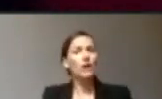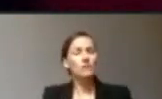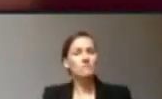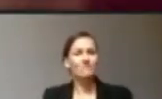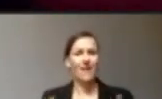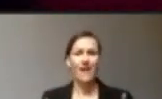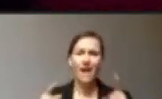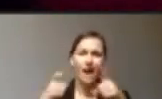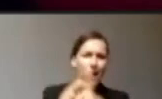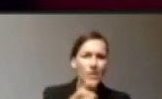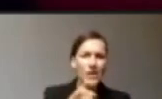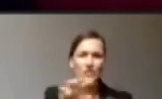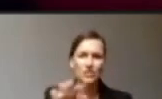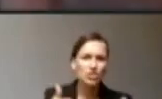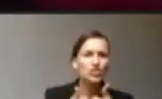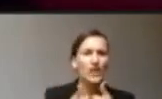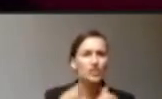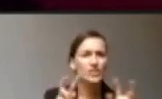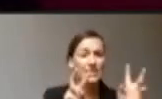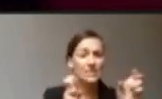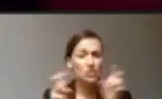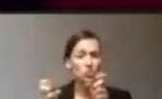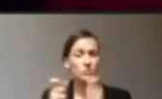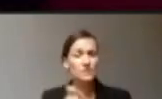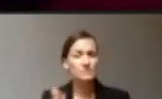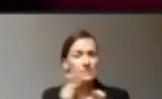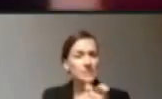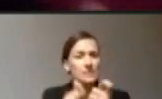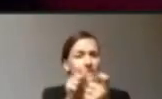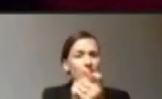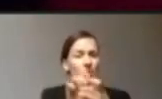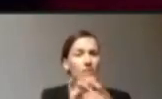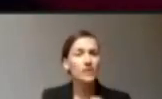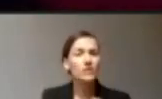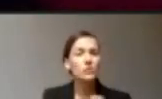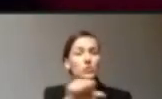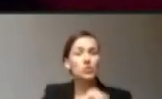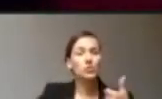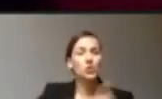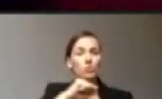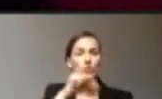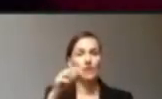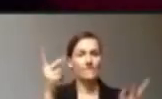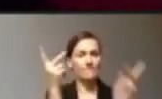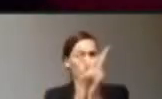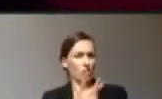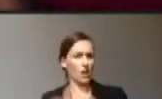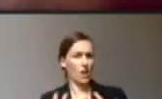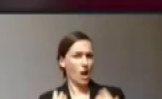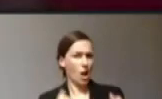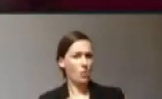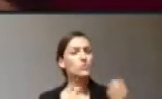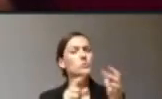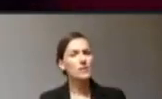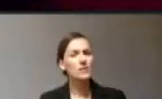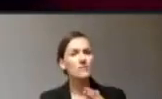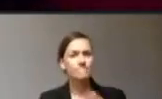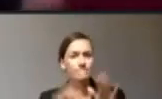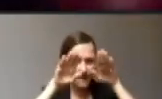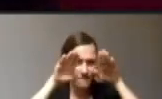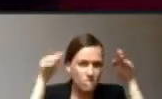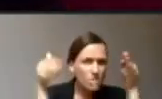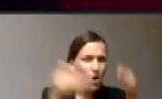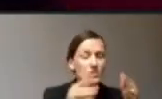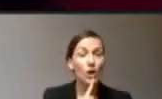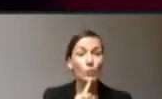complex and difficult issues, particularly as it pertains to social determinants of health, so that we can begin to zoom in on